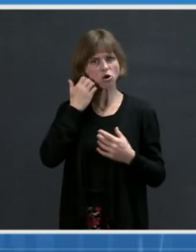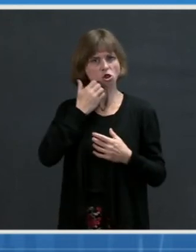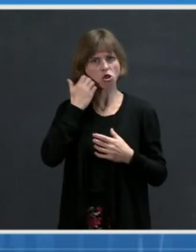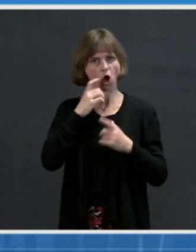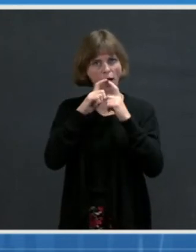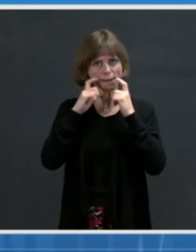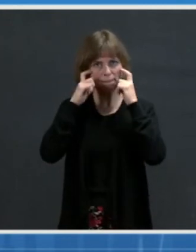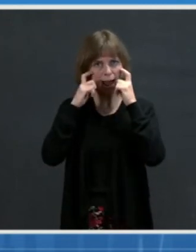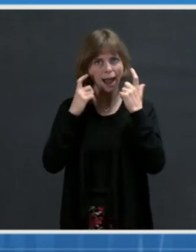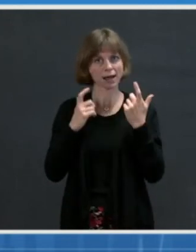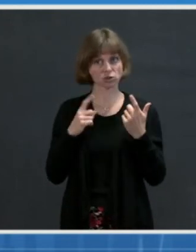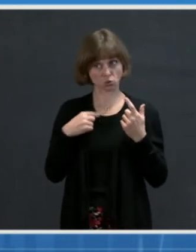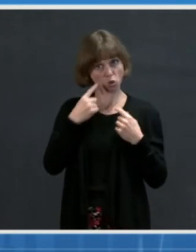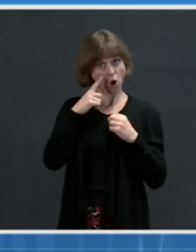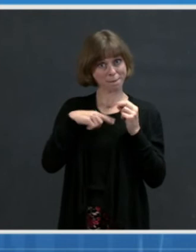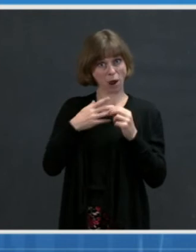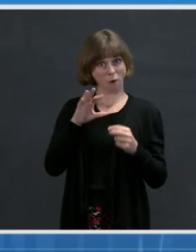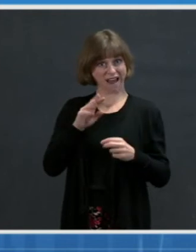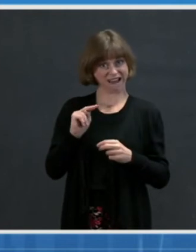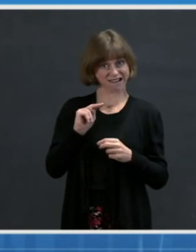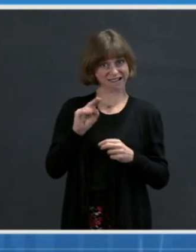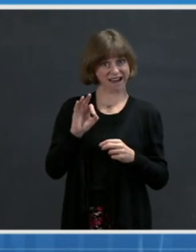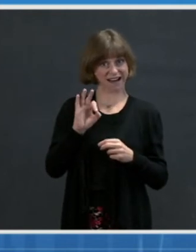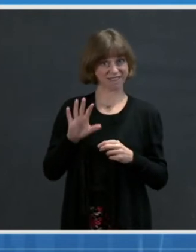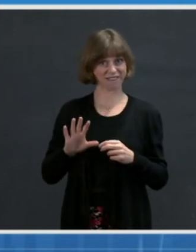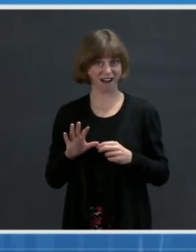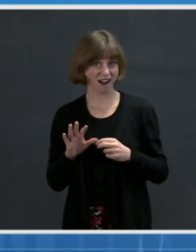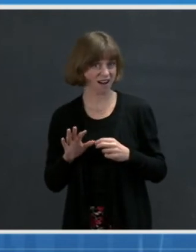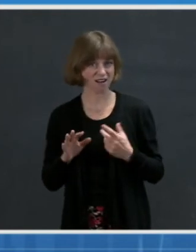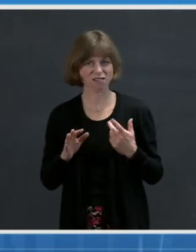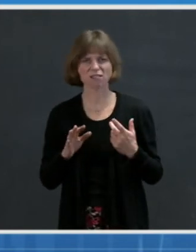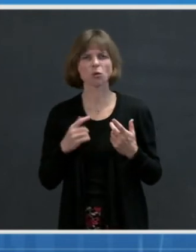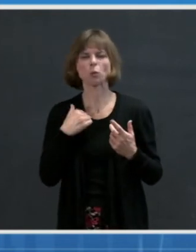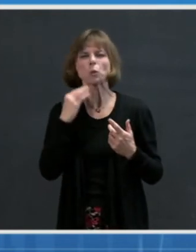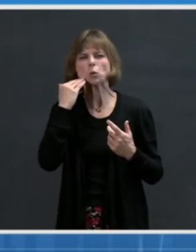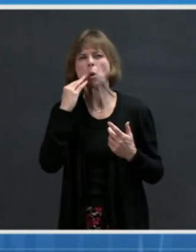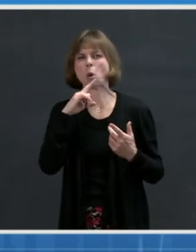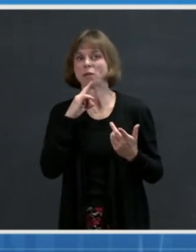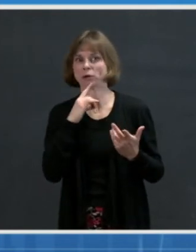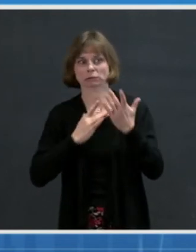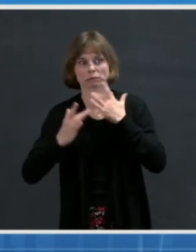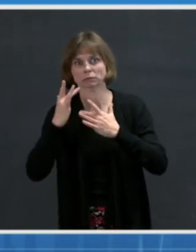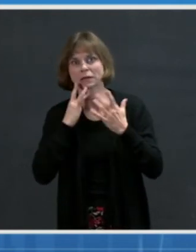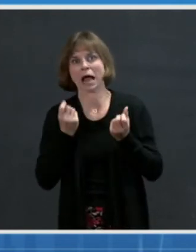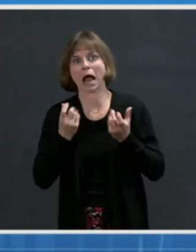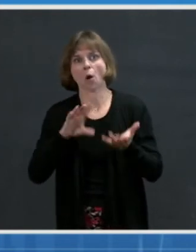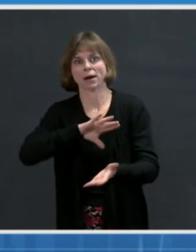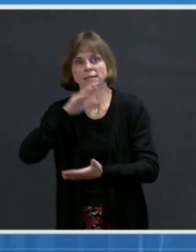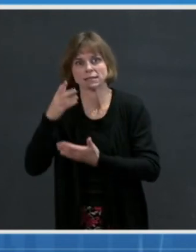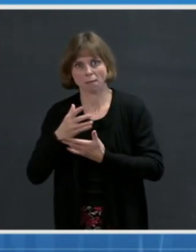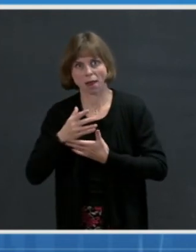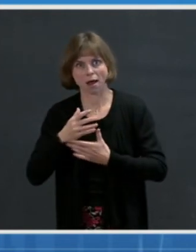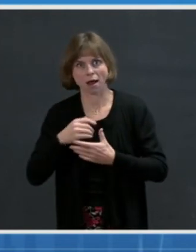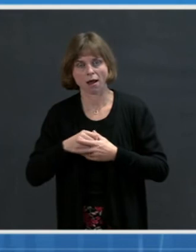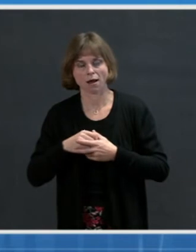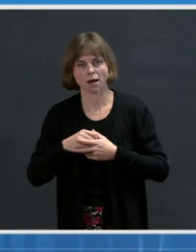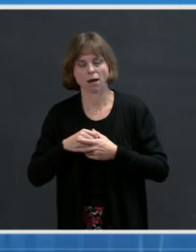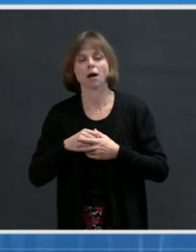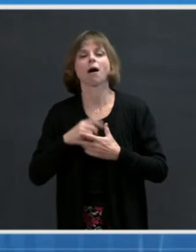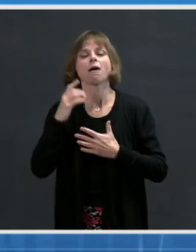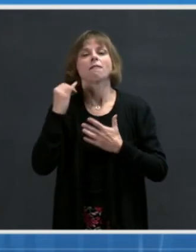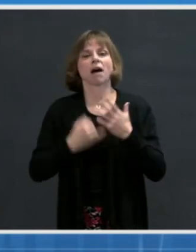considering N95s at all, even though we know that there is constrained supply of those. And then finally, just a